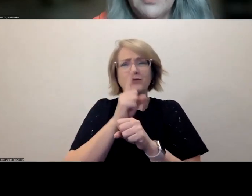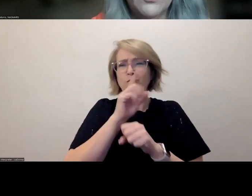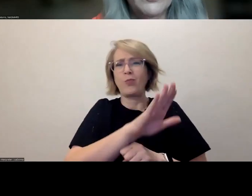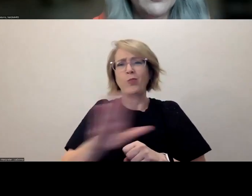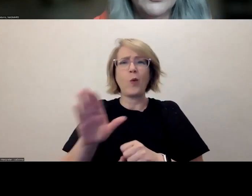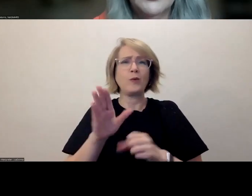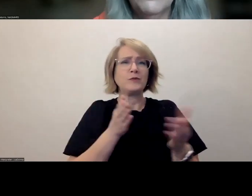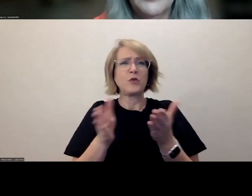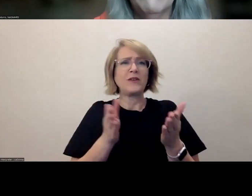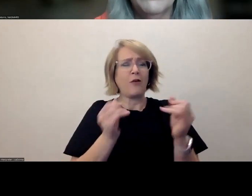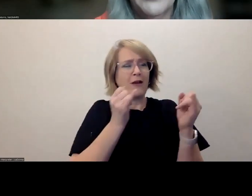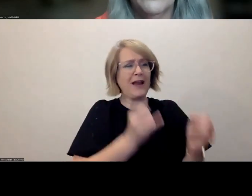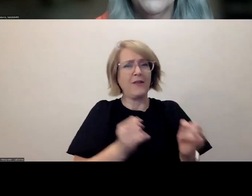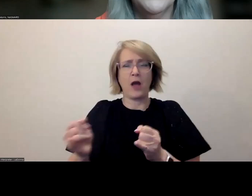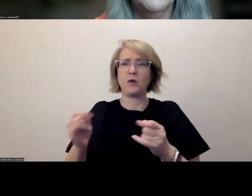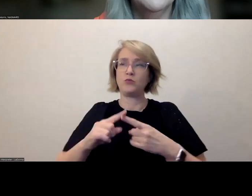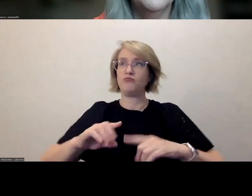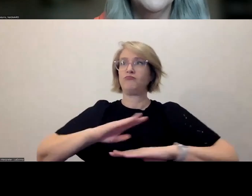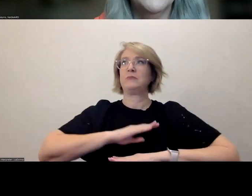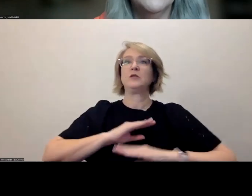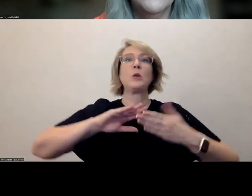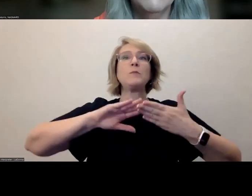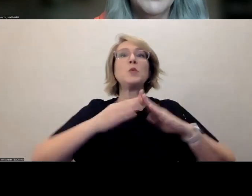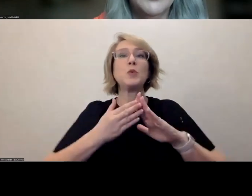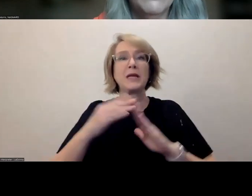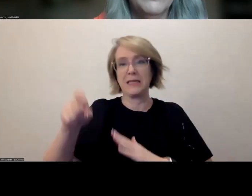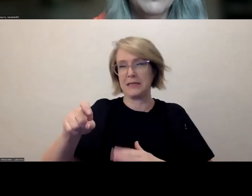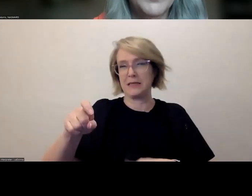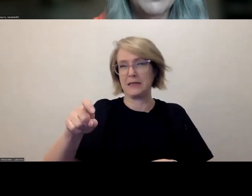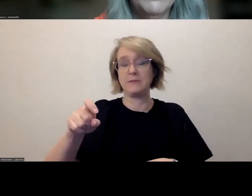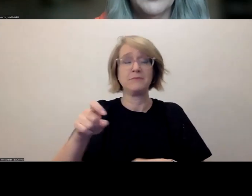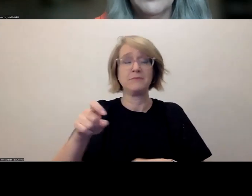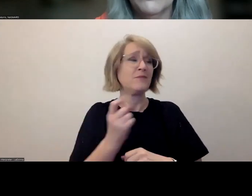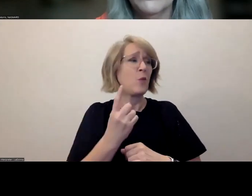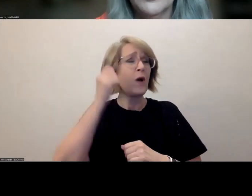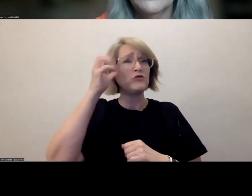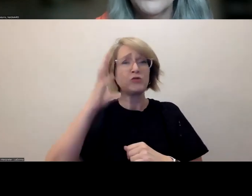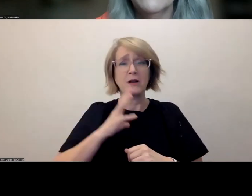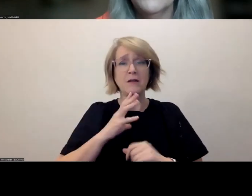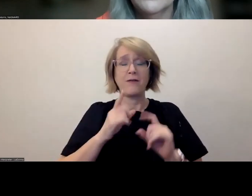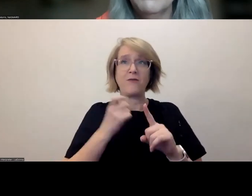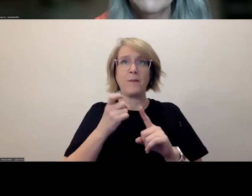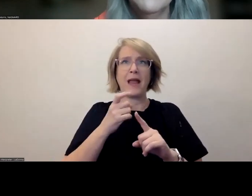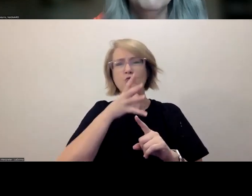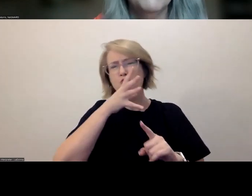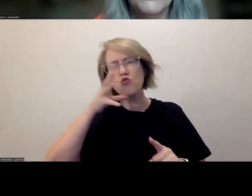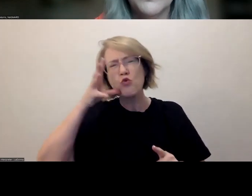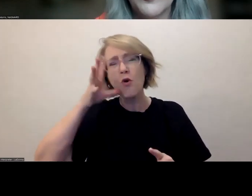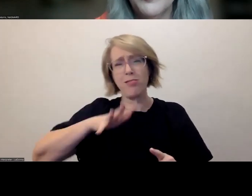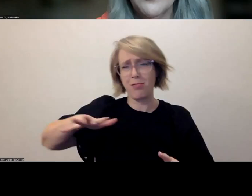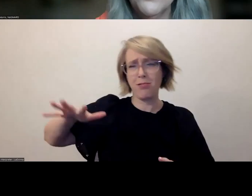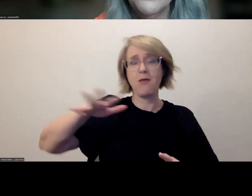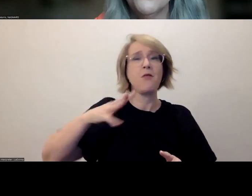community needs. So it'll look different everywhere. There was a gentleman there from very rural Colorado who talked about an